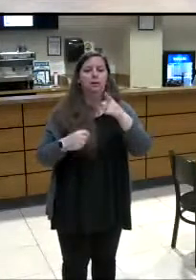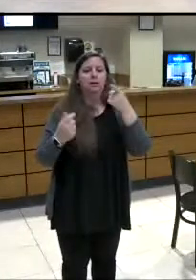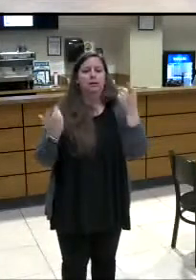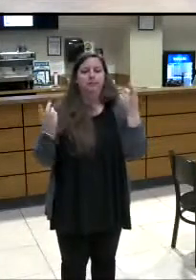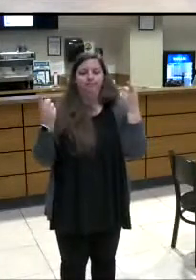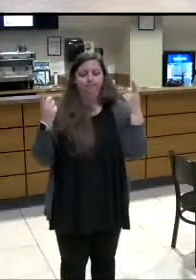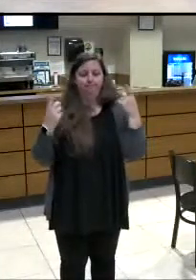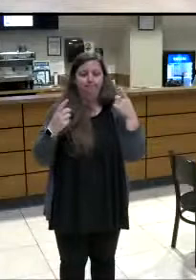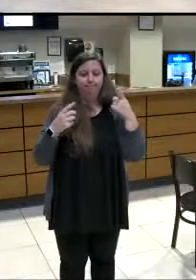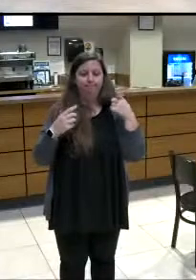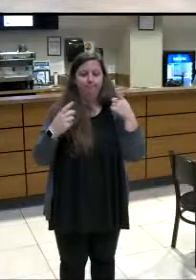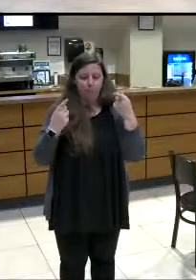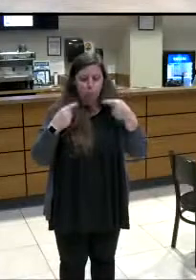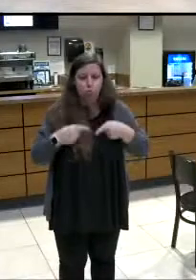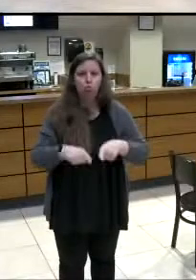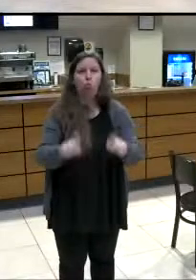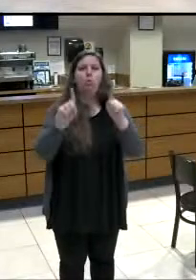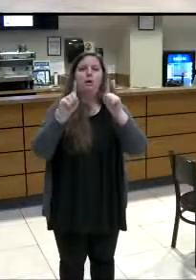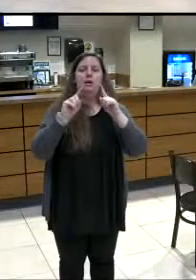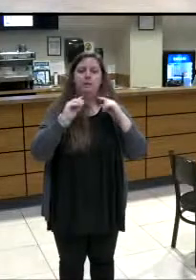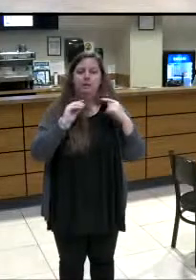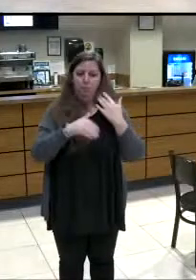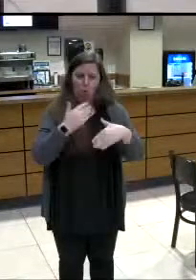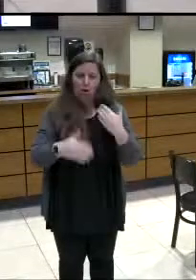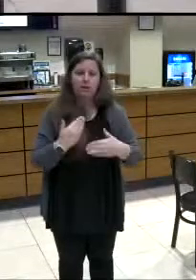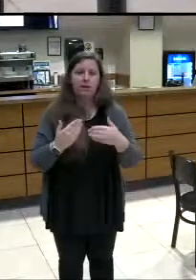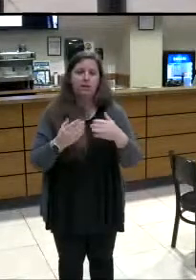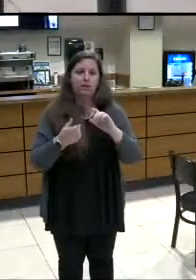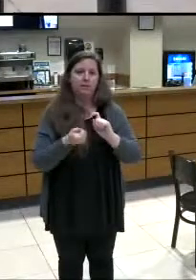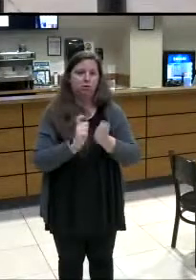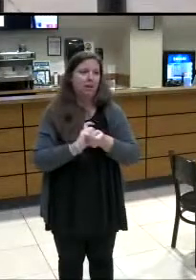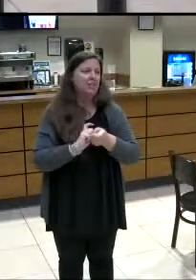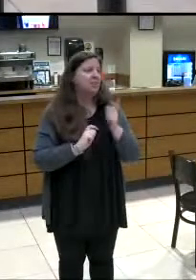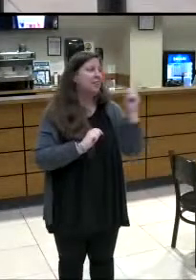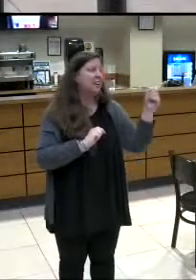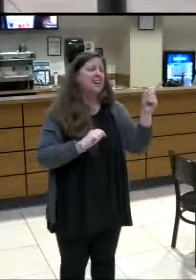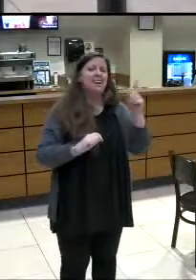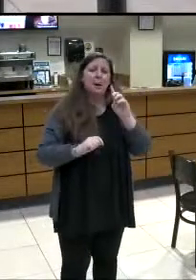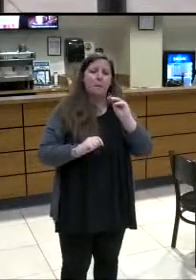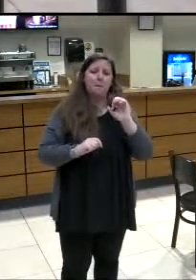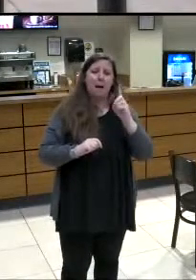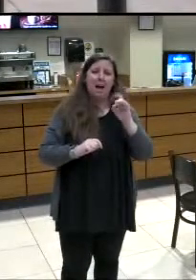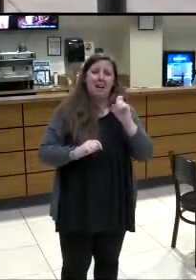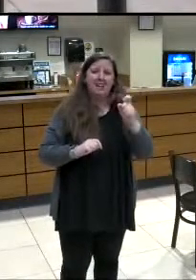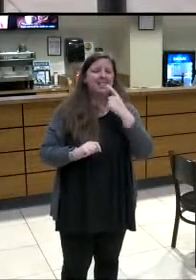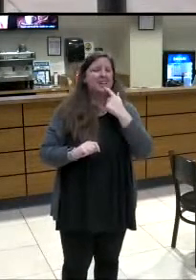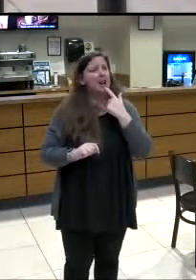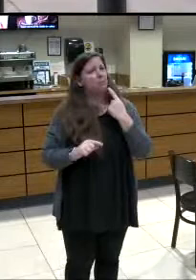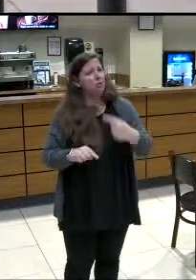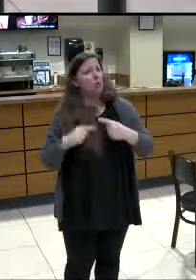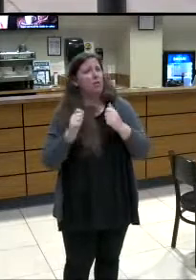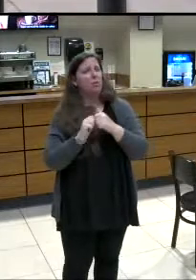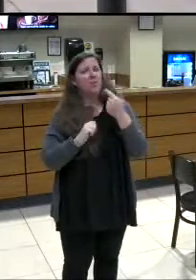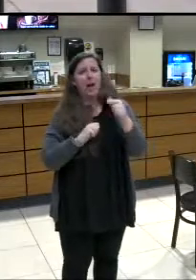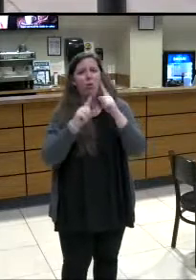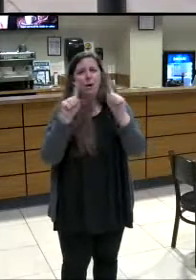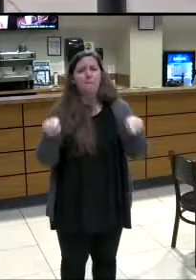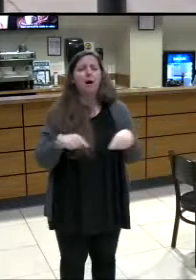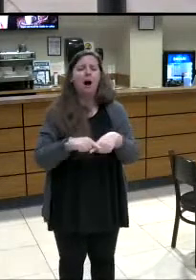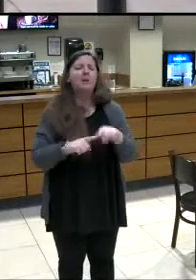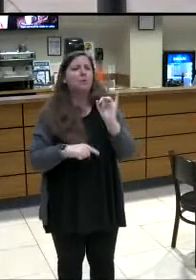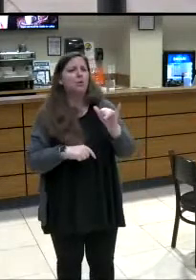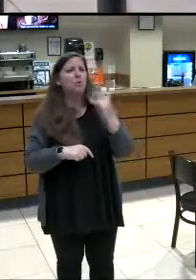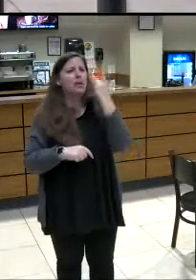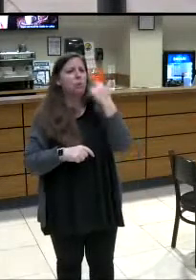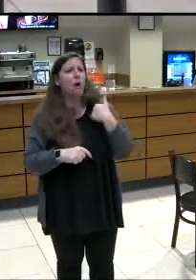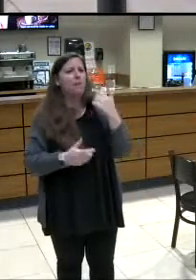green box. I guess I struggle with that gray and green box. That's why I'm confused. Yeah. But I hear what you're saying.